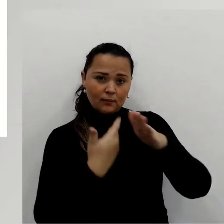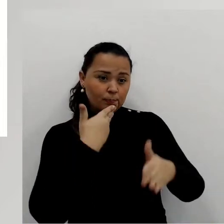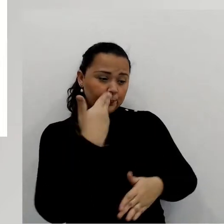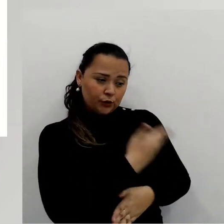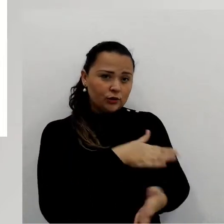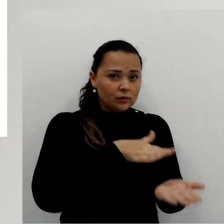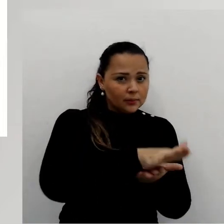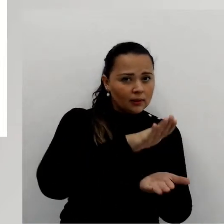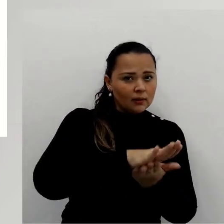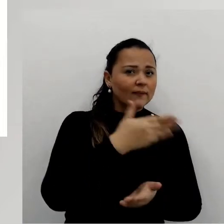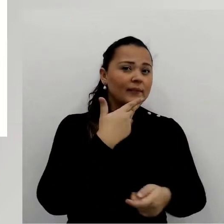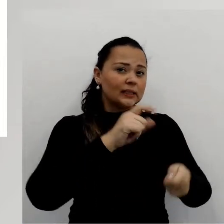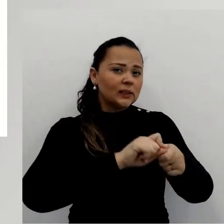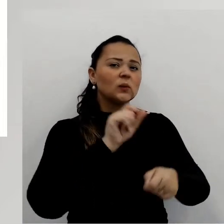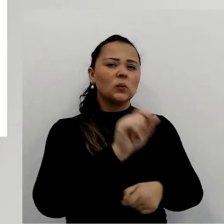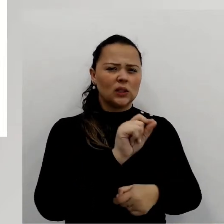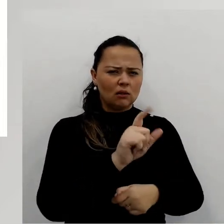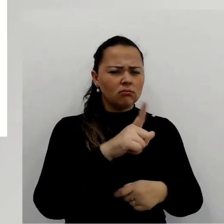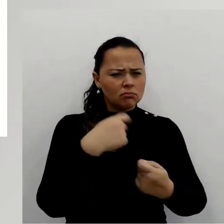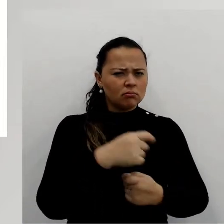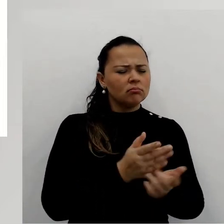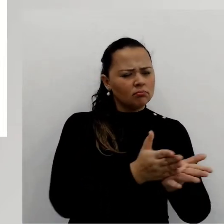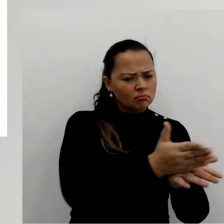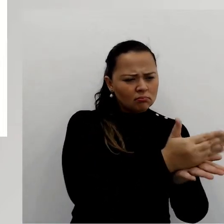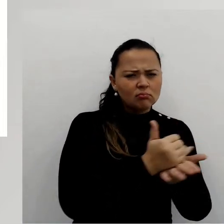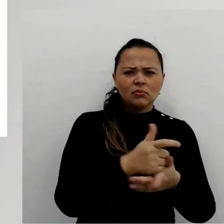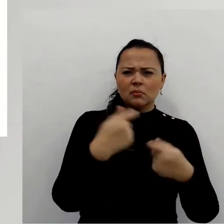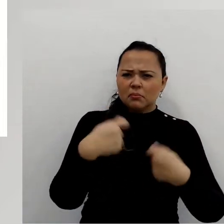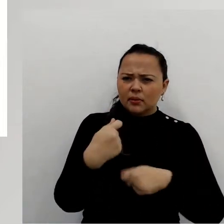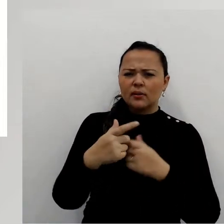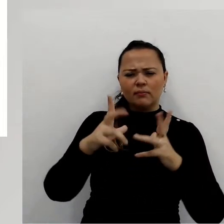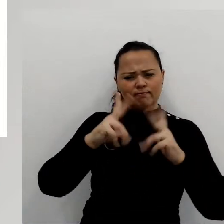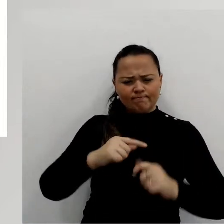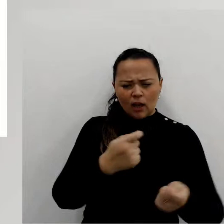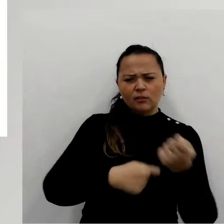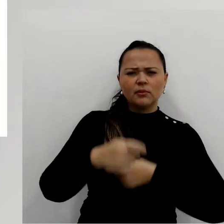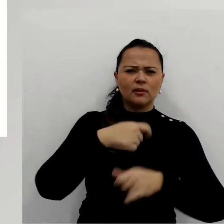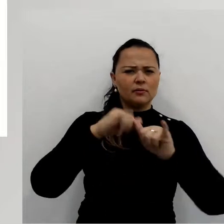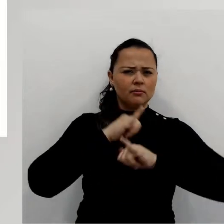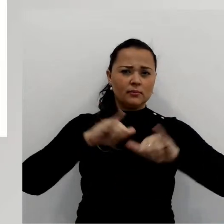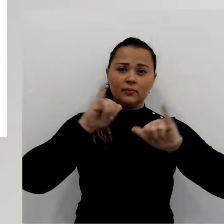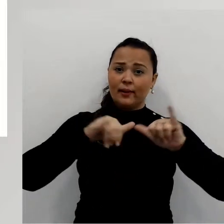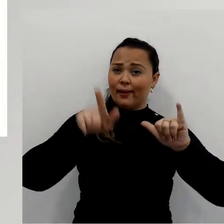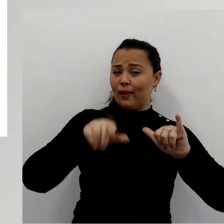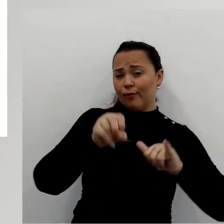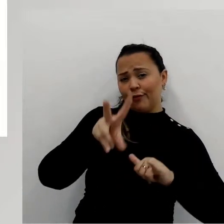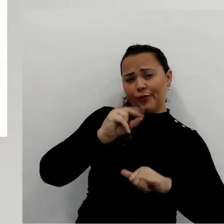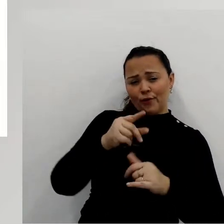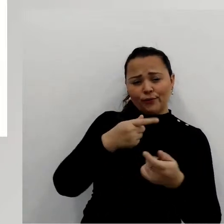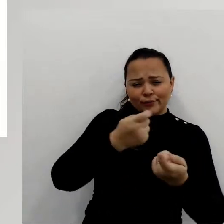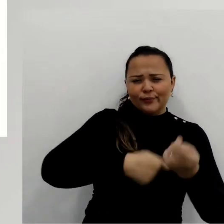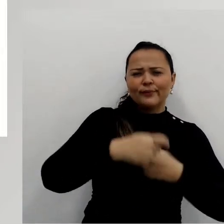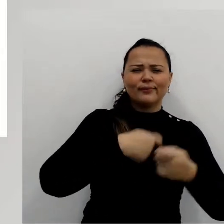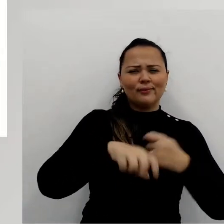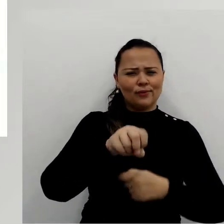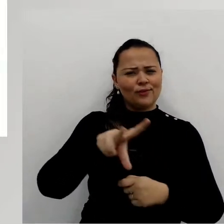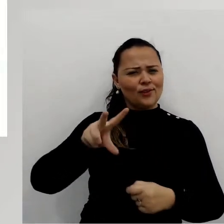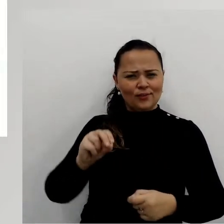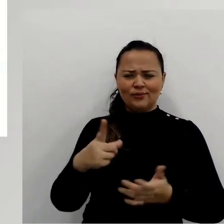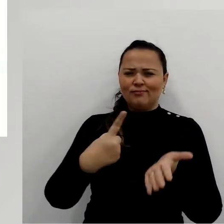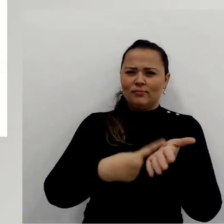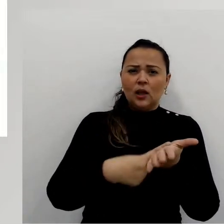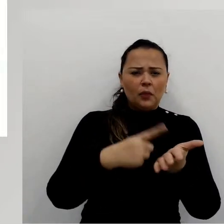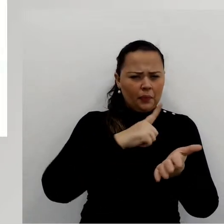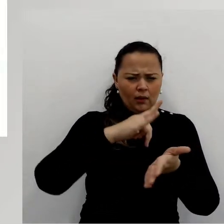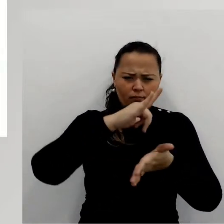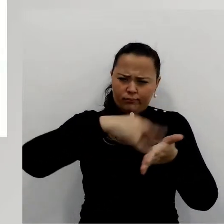segregating, and managing data. That's what you're doing. That's your new business model. And you have production data files like the PDF, which you're very much